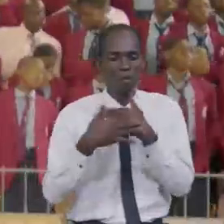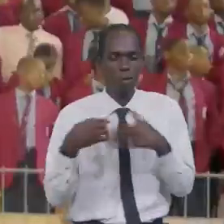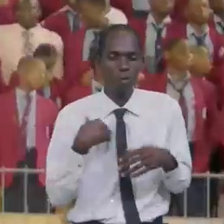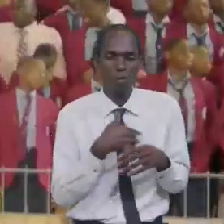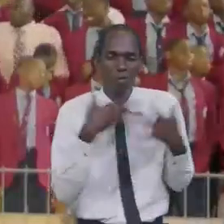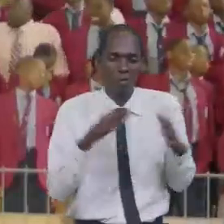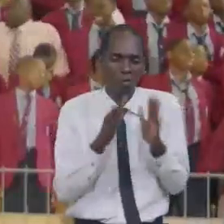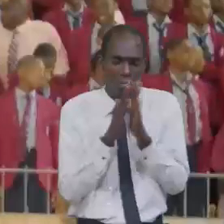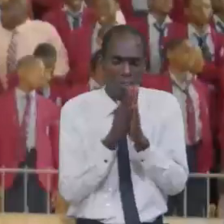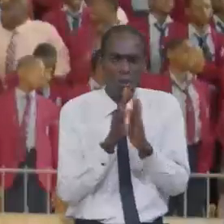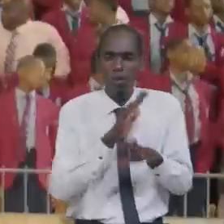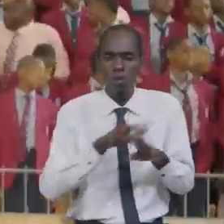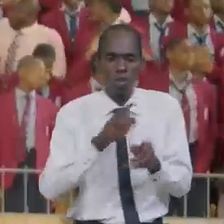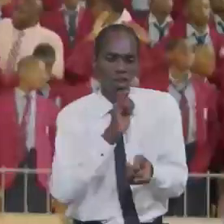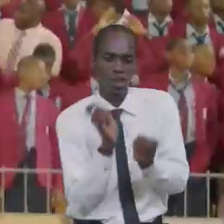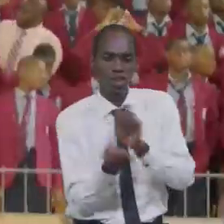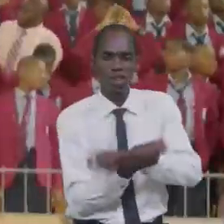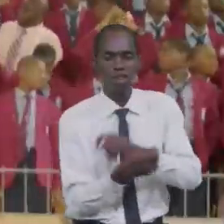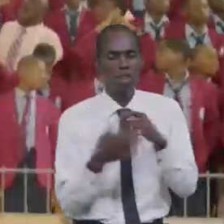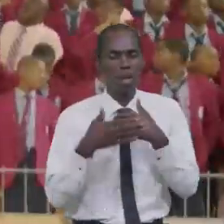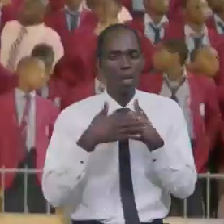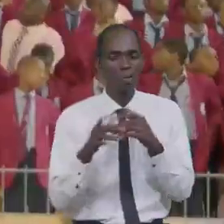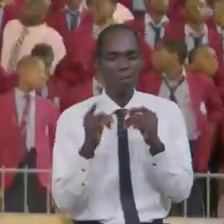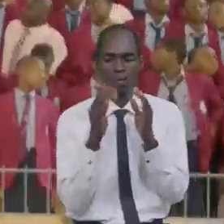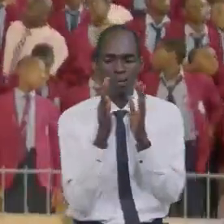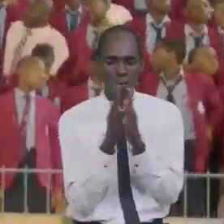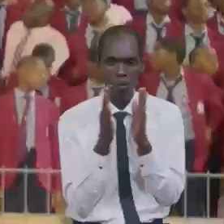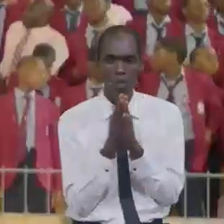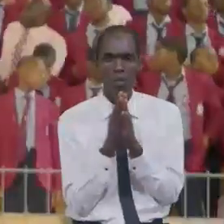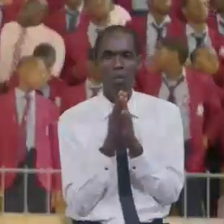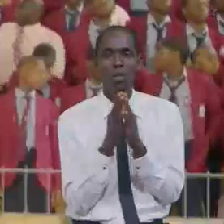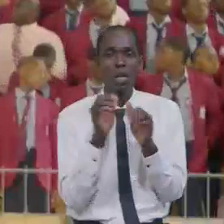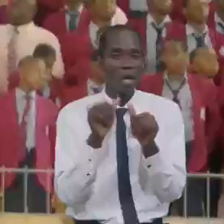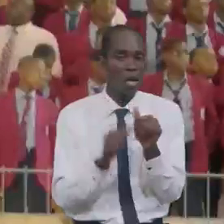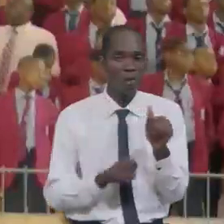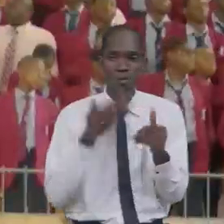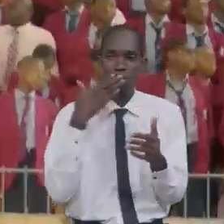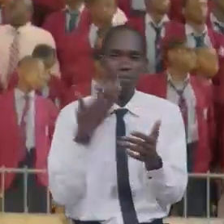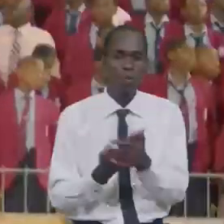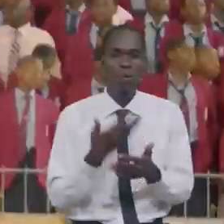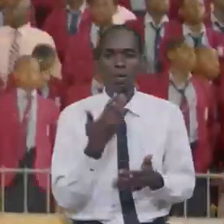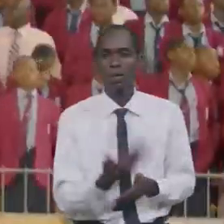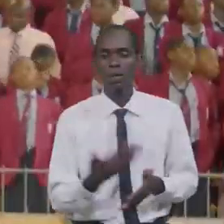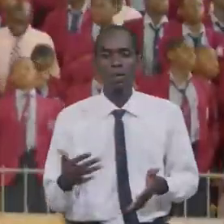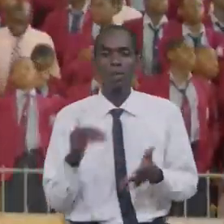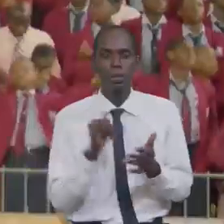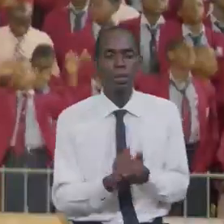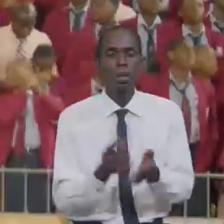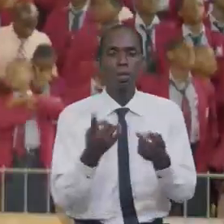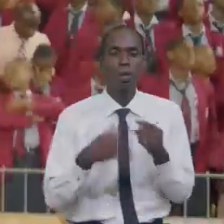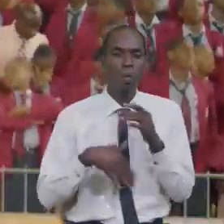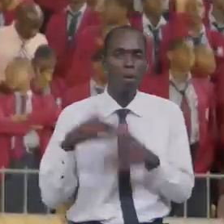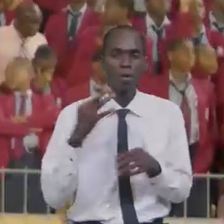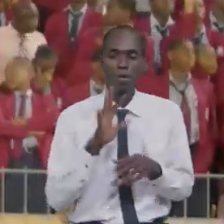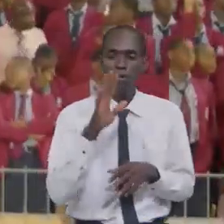Don't reverse it after the prayer. Every good thing that comes out of your mouth